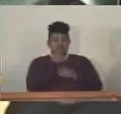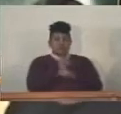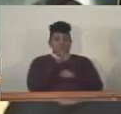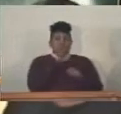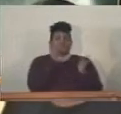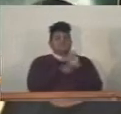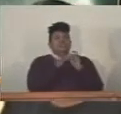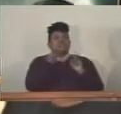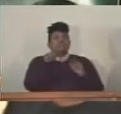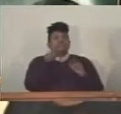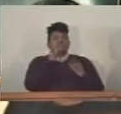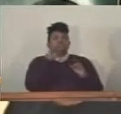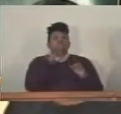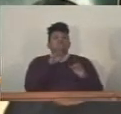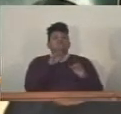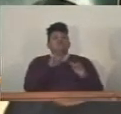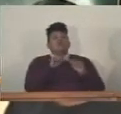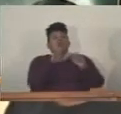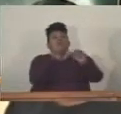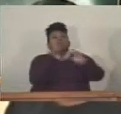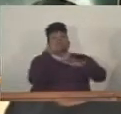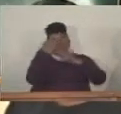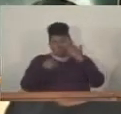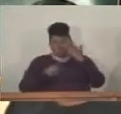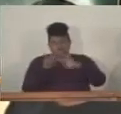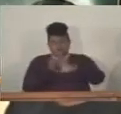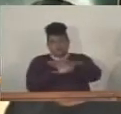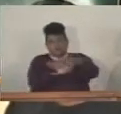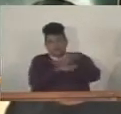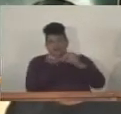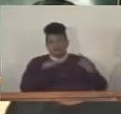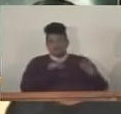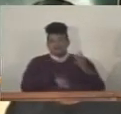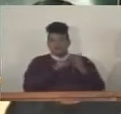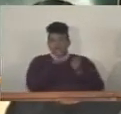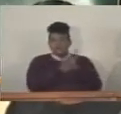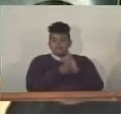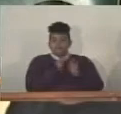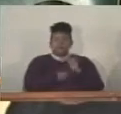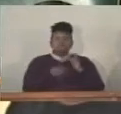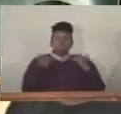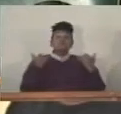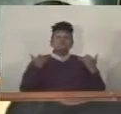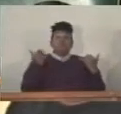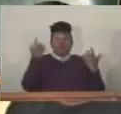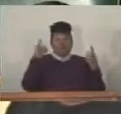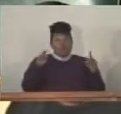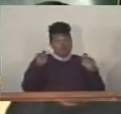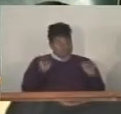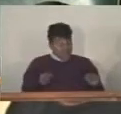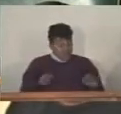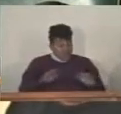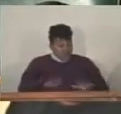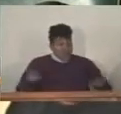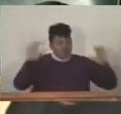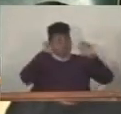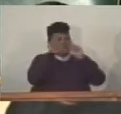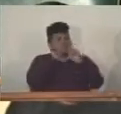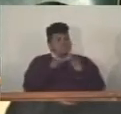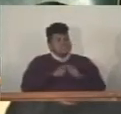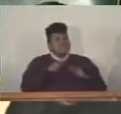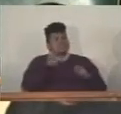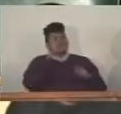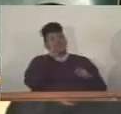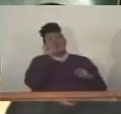of the classification, despite the fact, of course, again, same circumstances, same crimes. Mr. President, this system